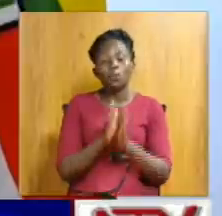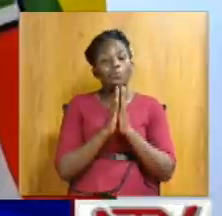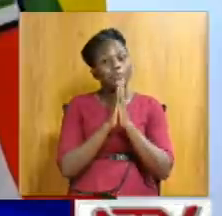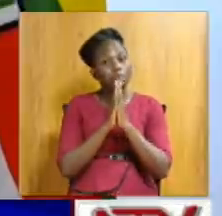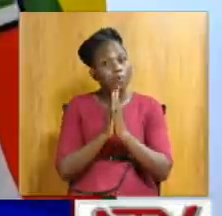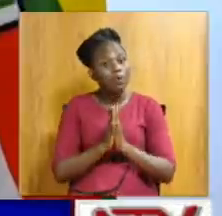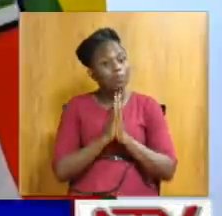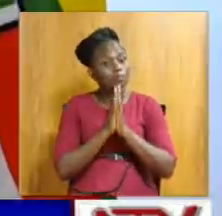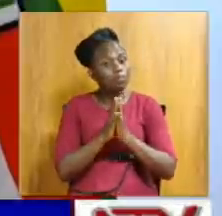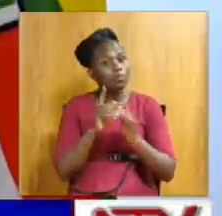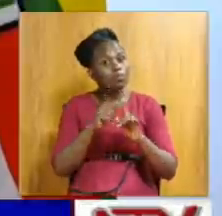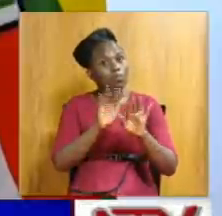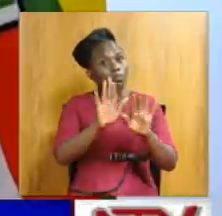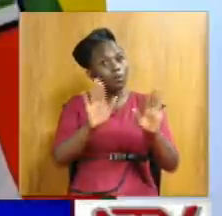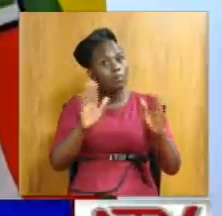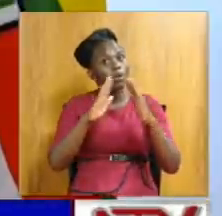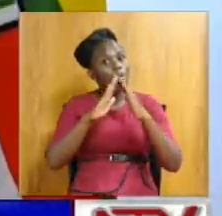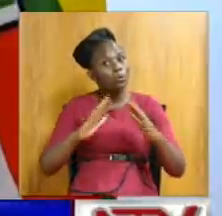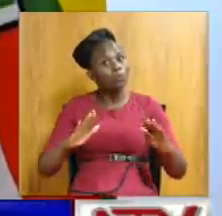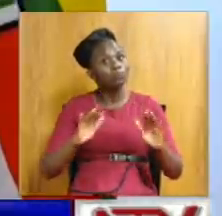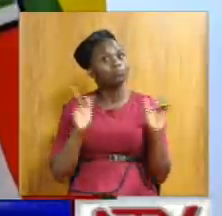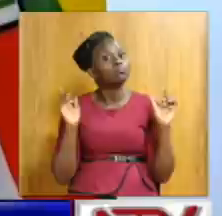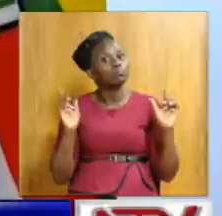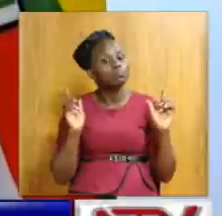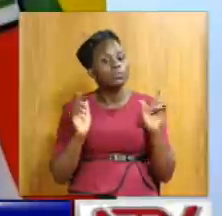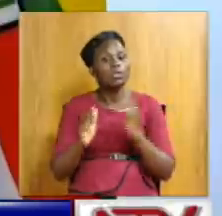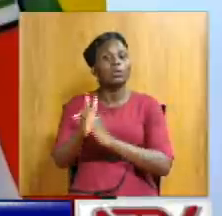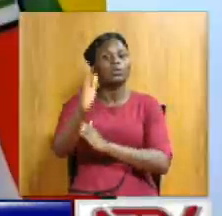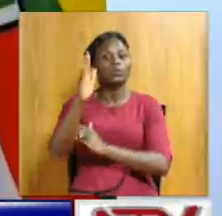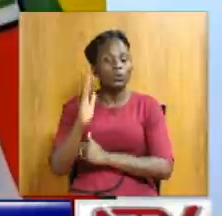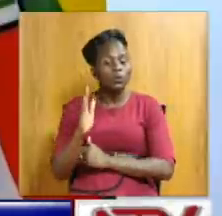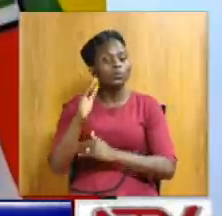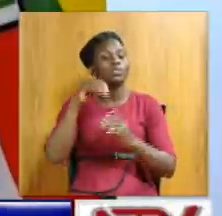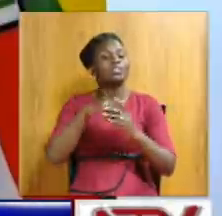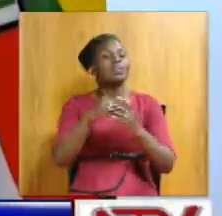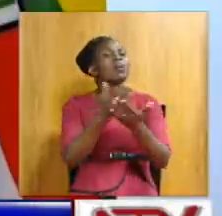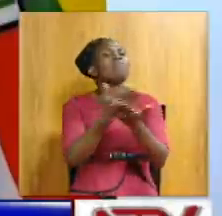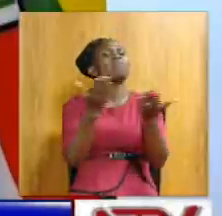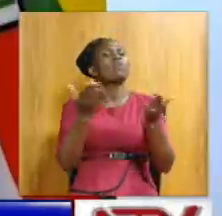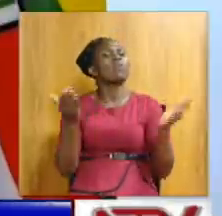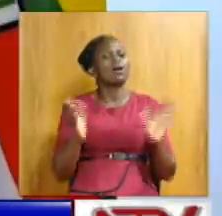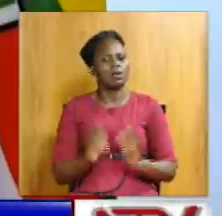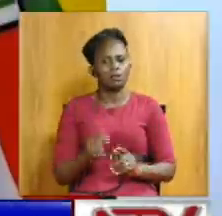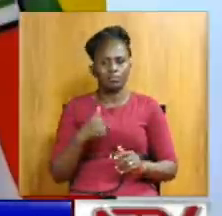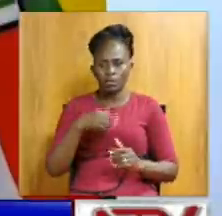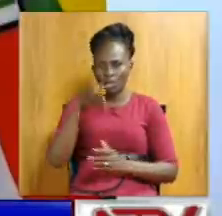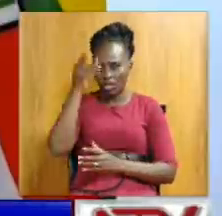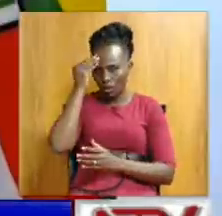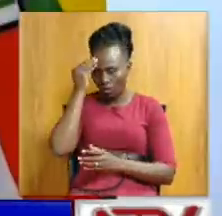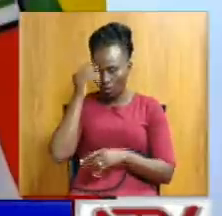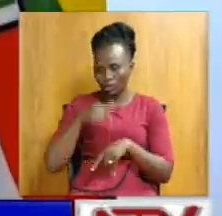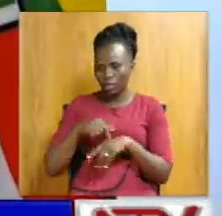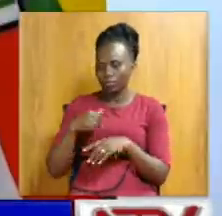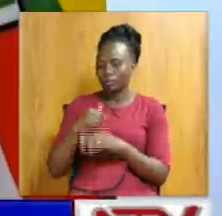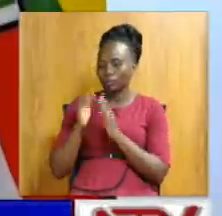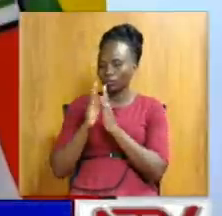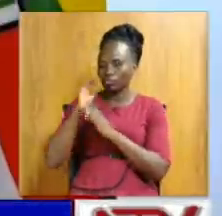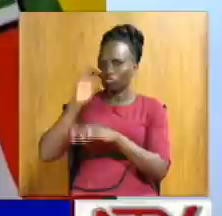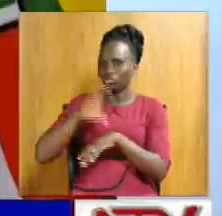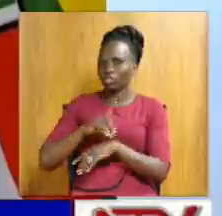Pray at home. Ruhanga, aliyo mianya yona yona. That's what I learned in the Catechism in